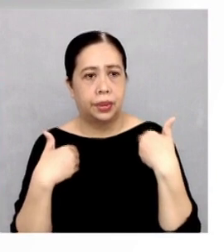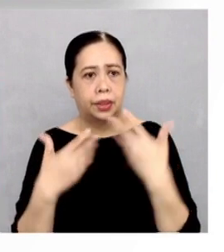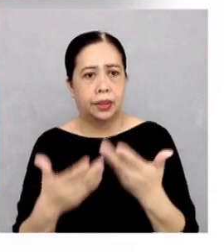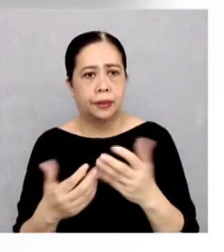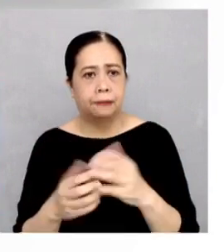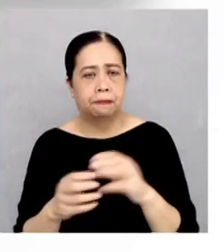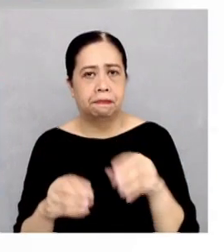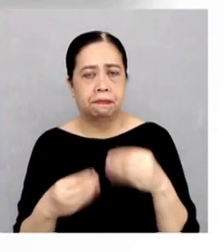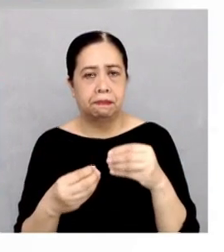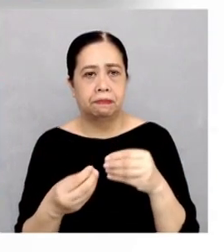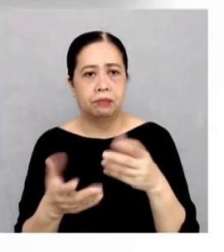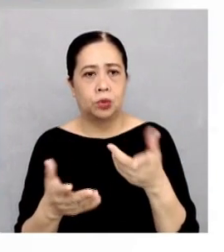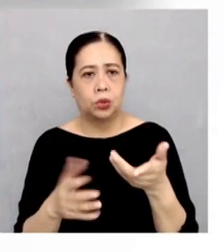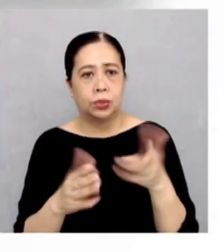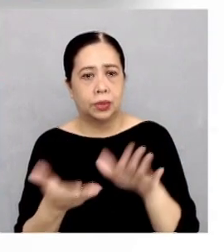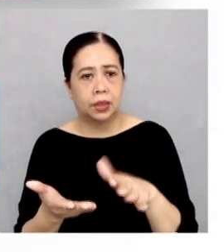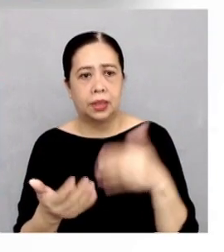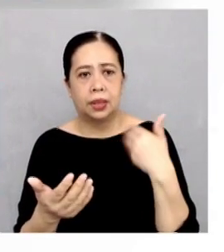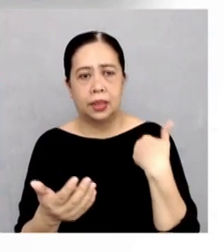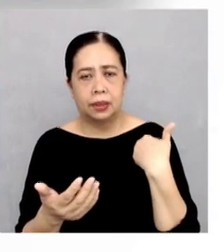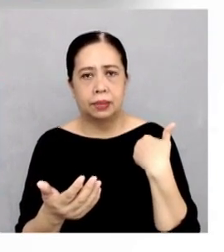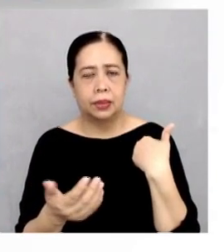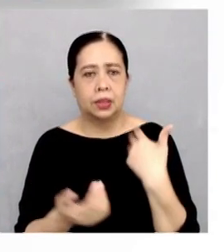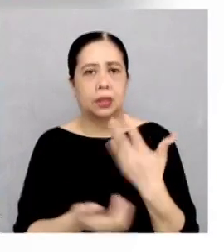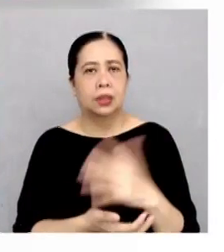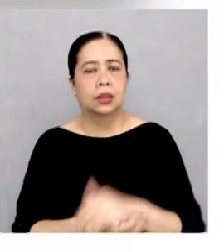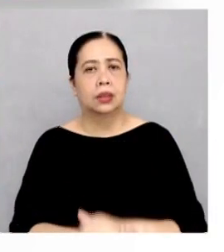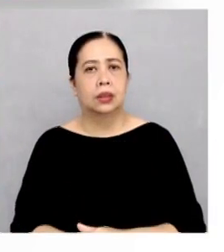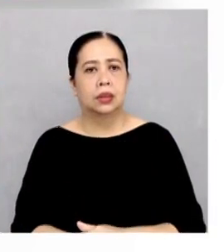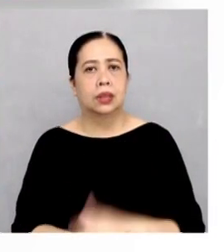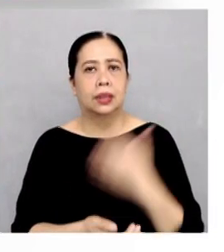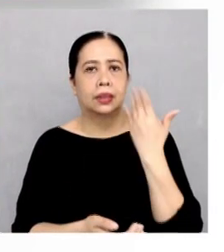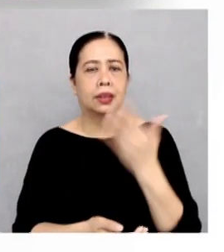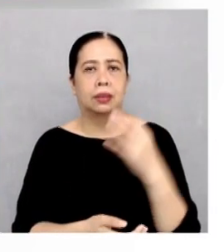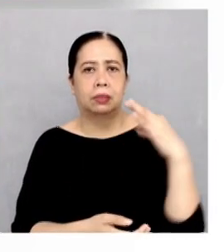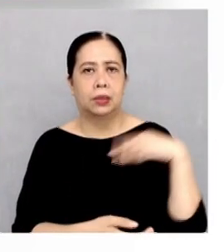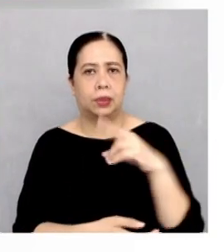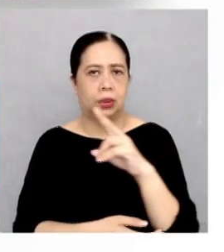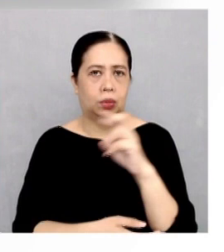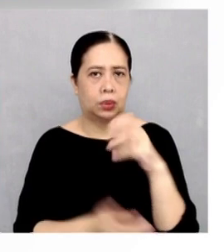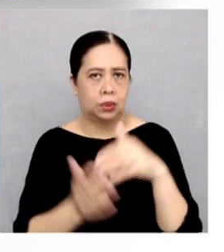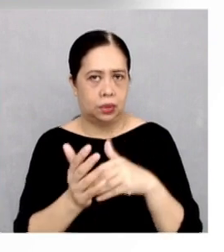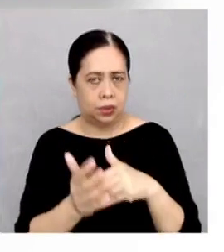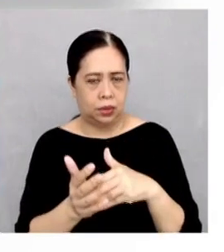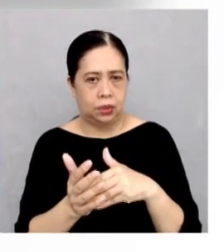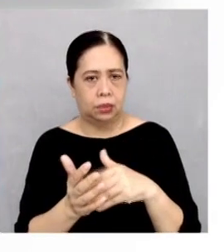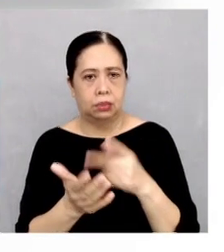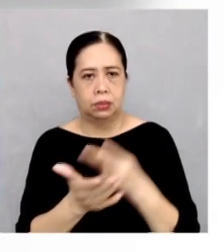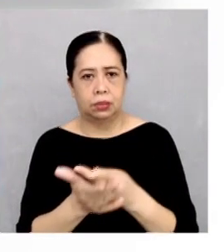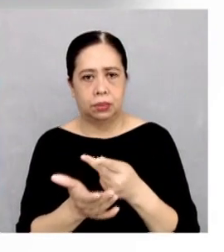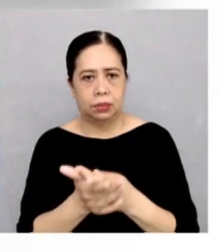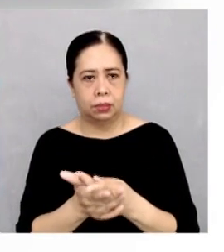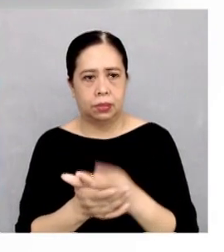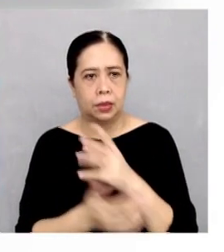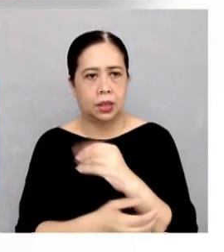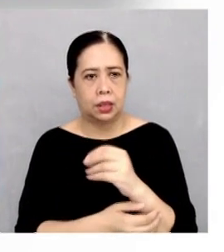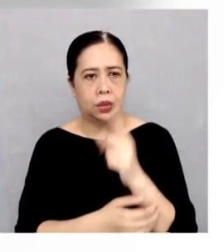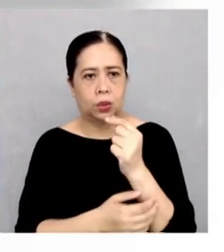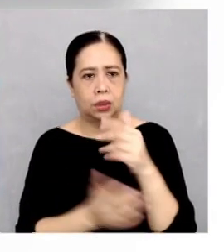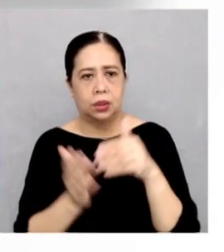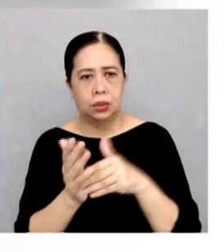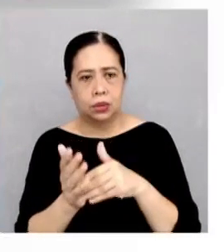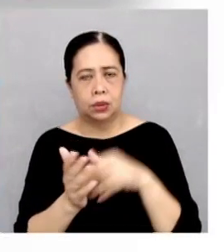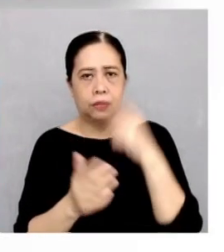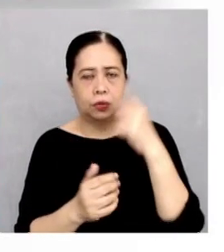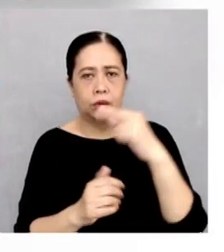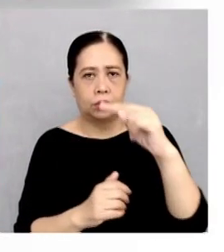mga namatay, meron silang death benefits of 200,000 pesos and 20,000 pesos